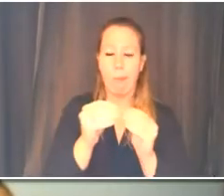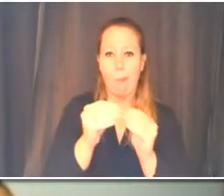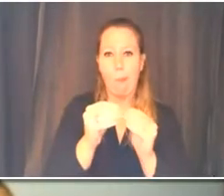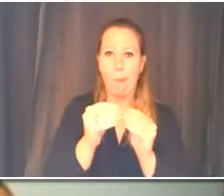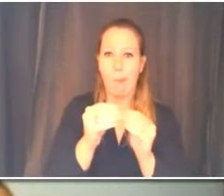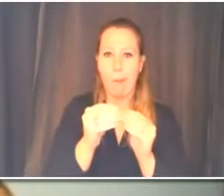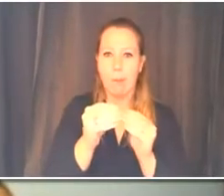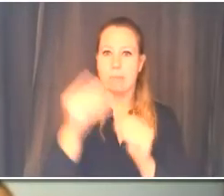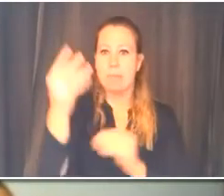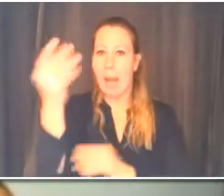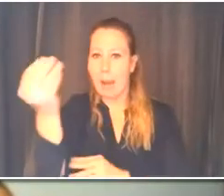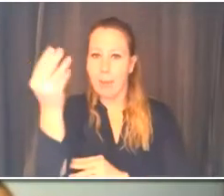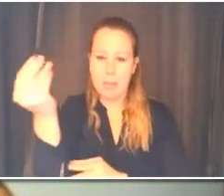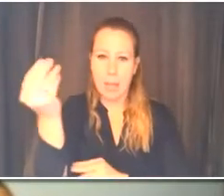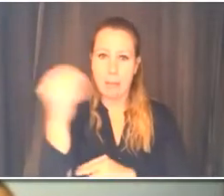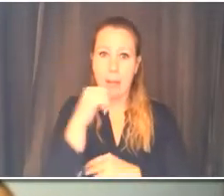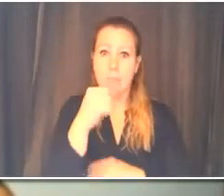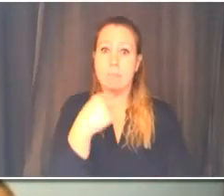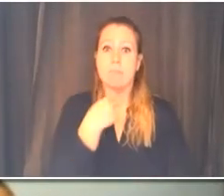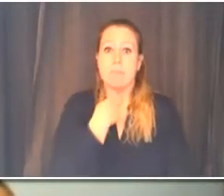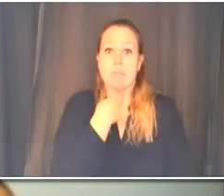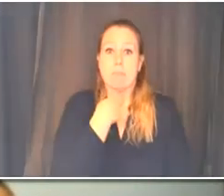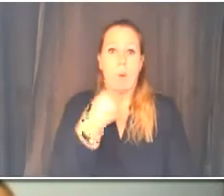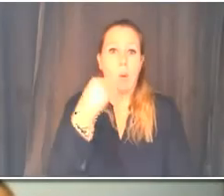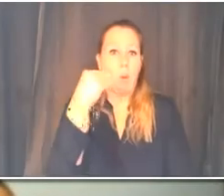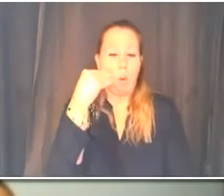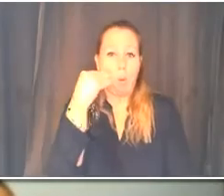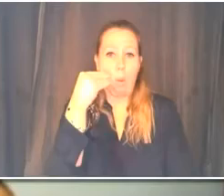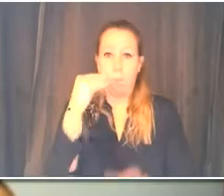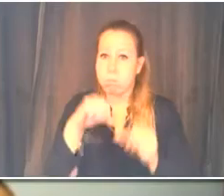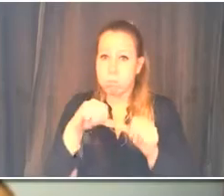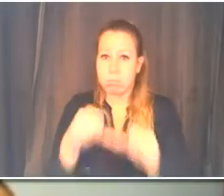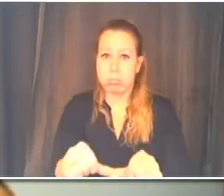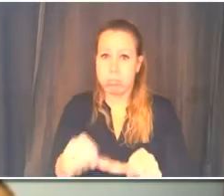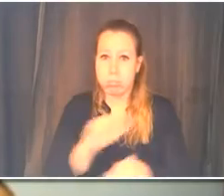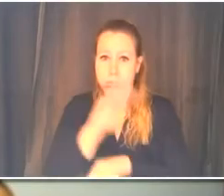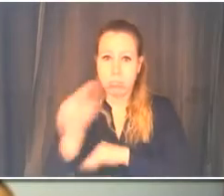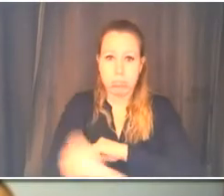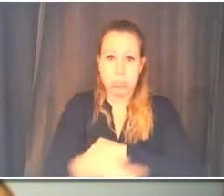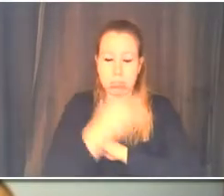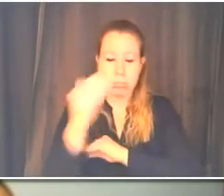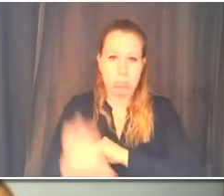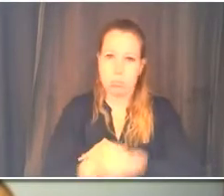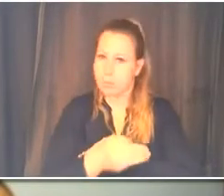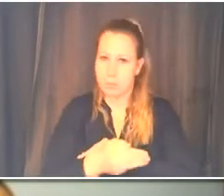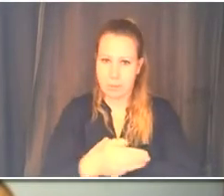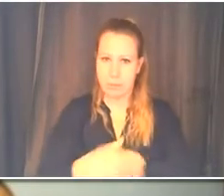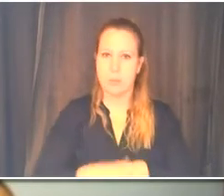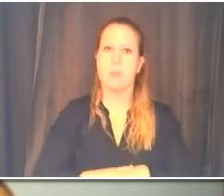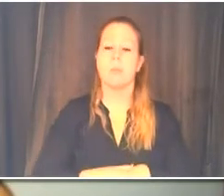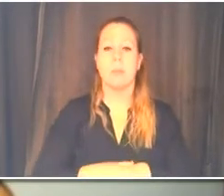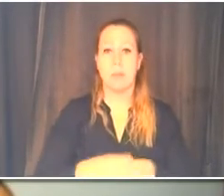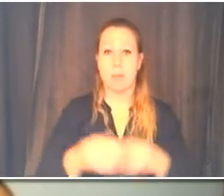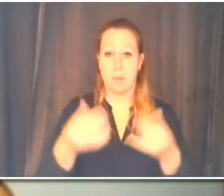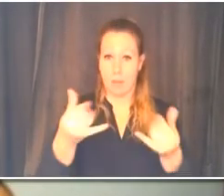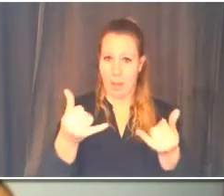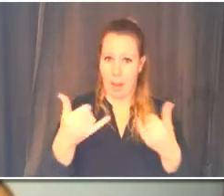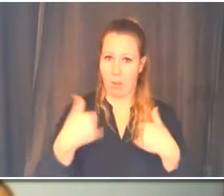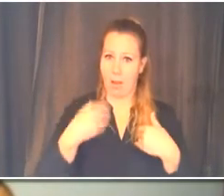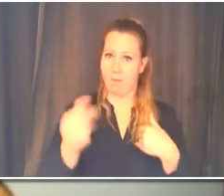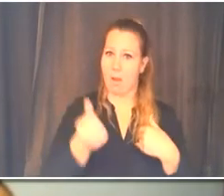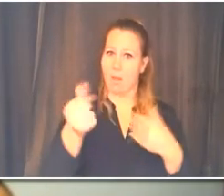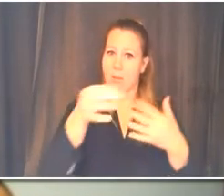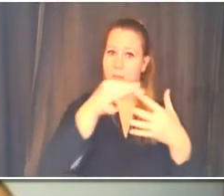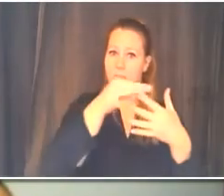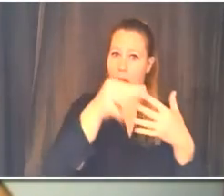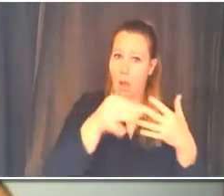underreported and that's nothing new um that we we've been concerned about that from day one before the pandemic because victims only want